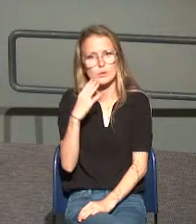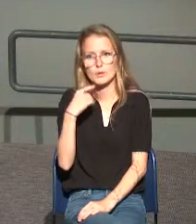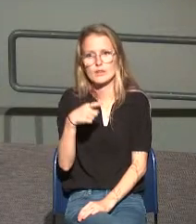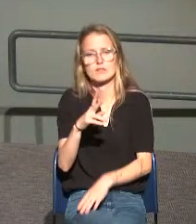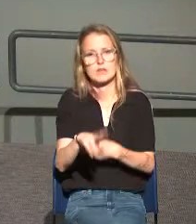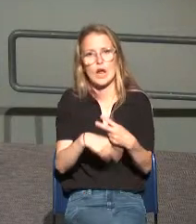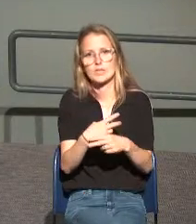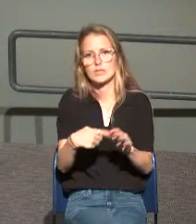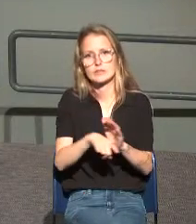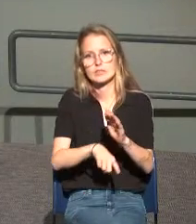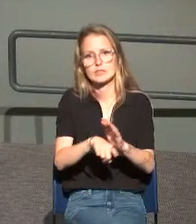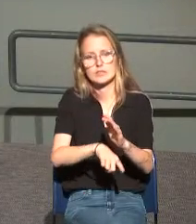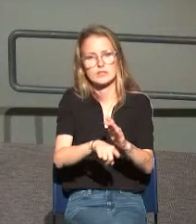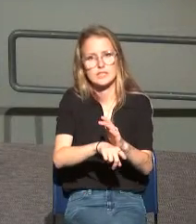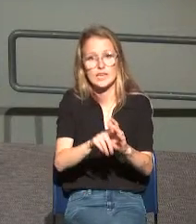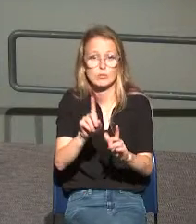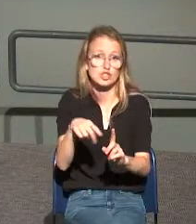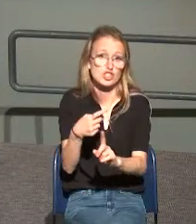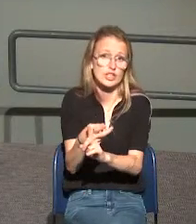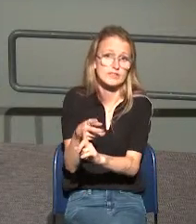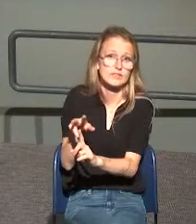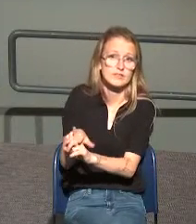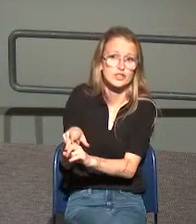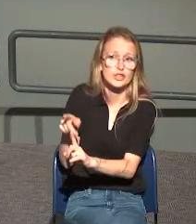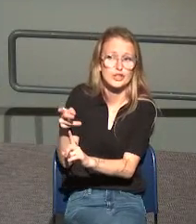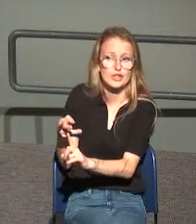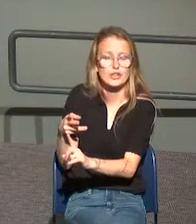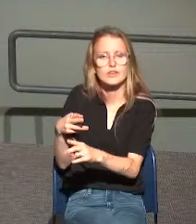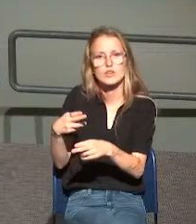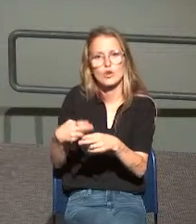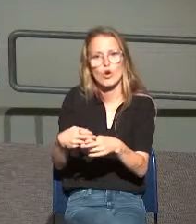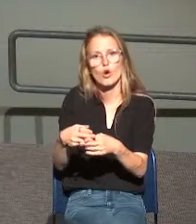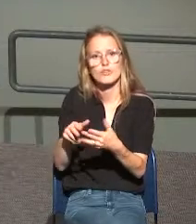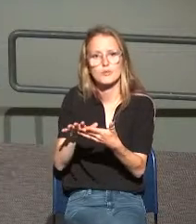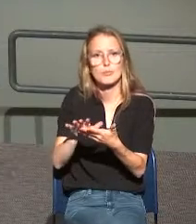it was only her. Rosemary Mariner called it the smearing of Kara.